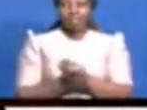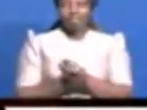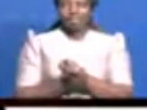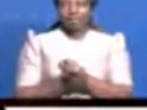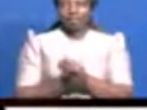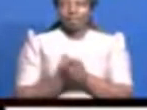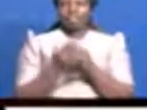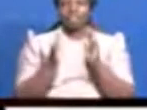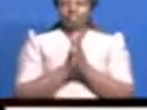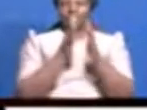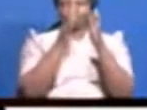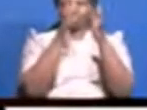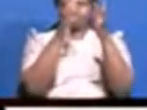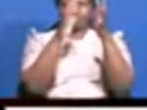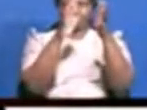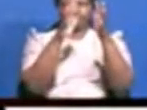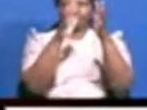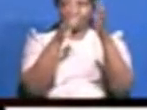Congratulations. Thank you.